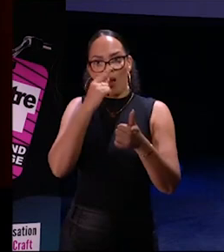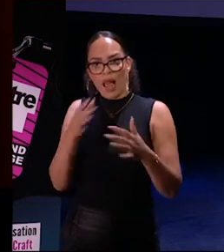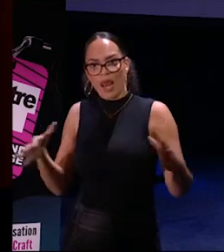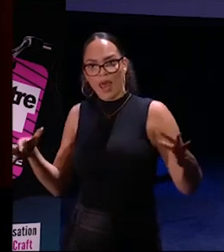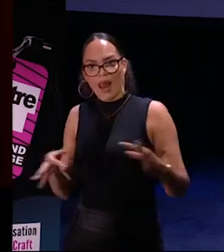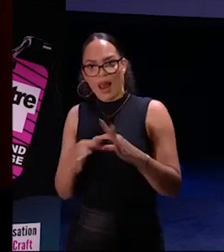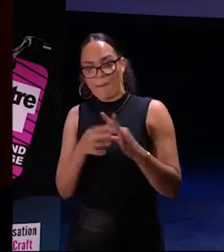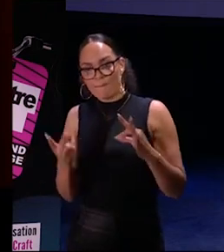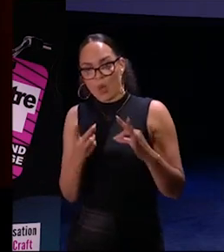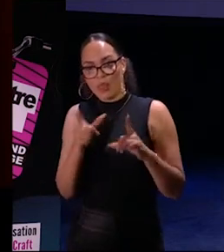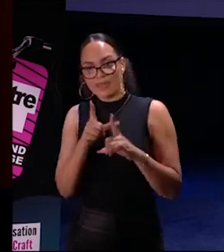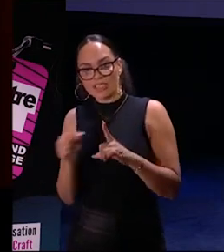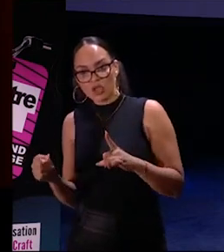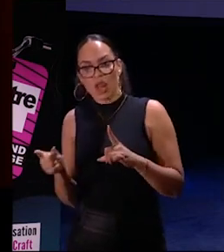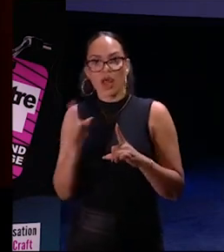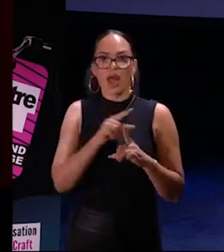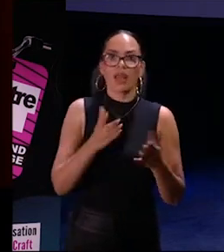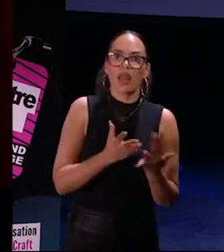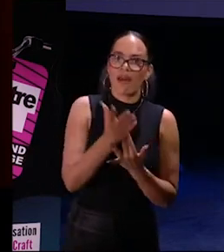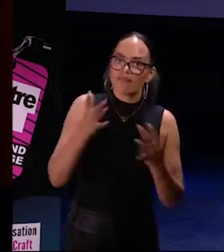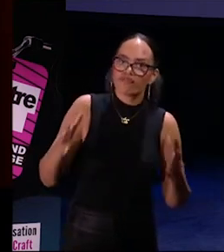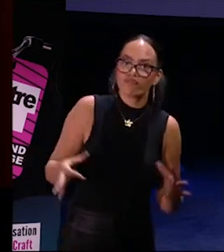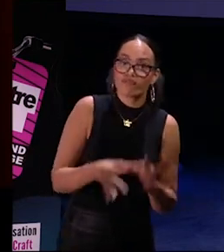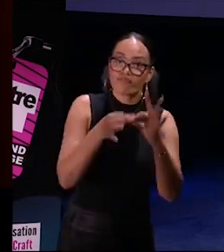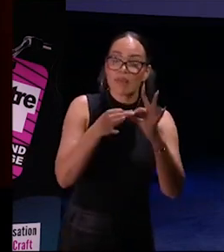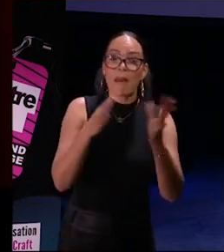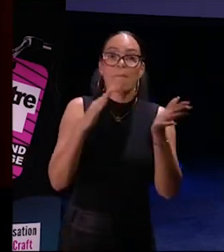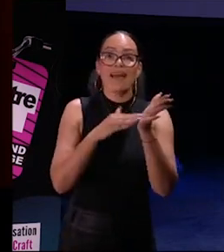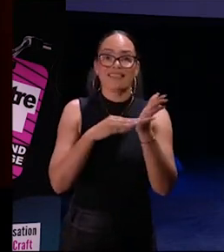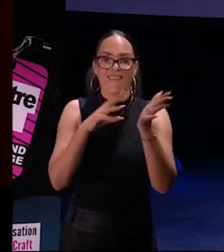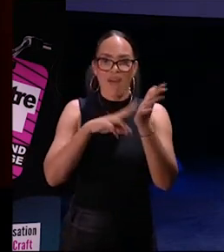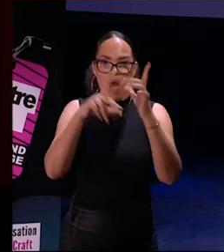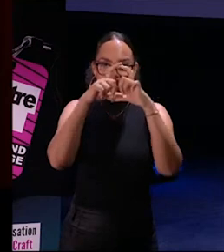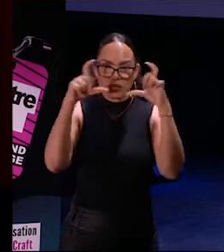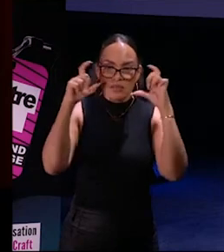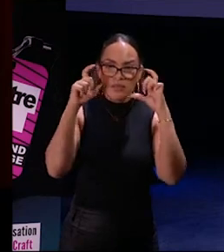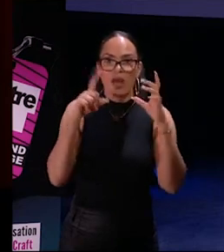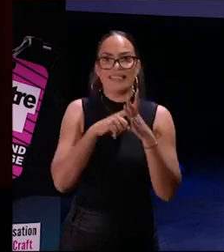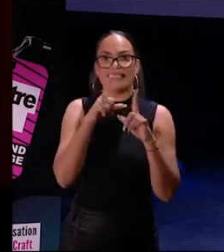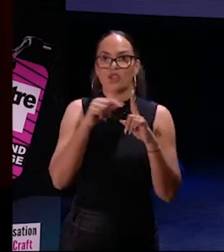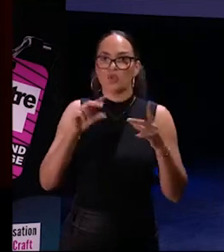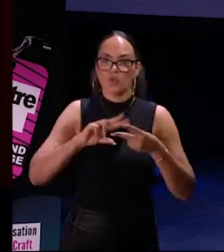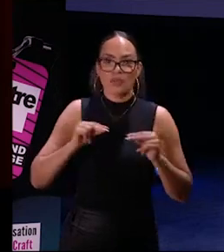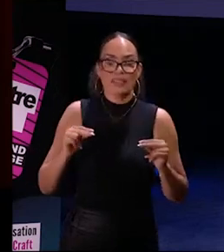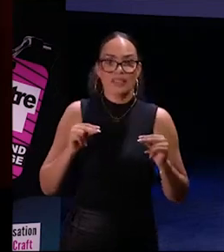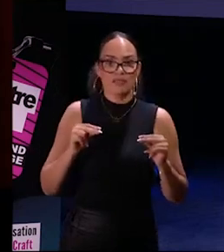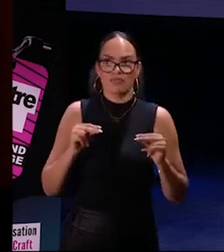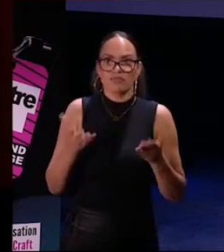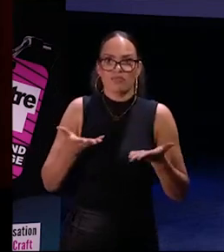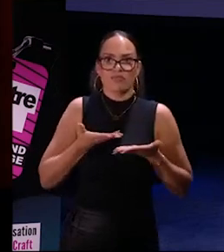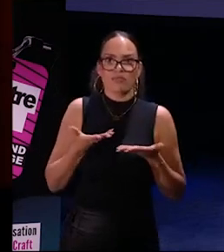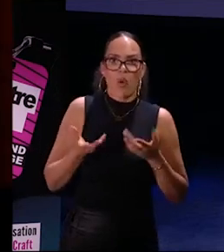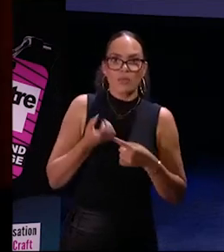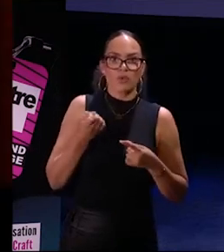performance and digital performance together as well. And things like the metaverse, things like digital twins, give us the opportunity to do that. And